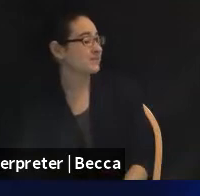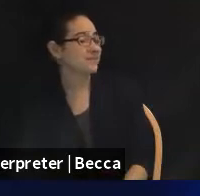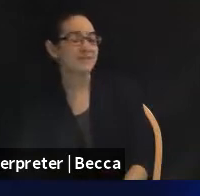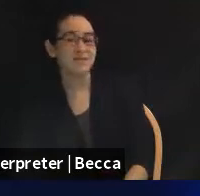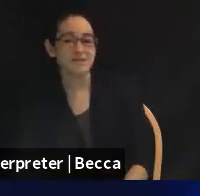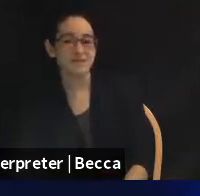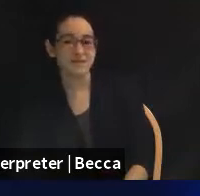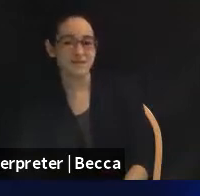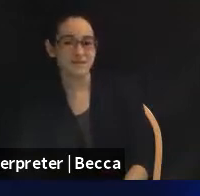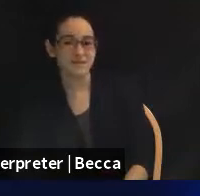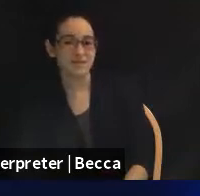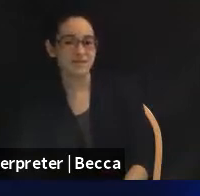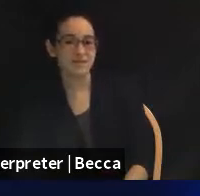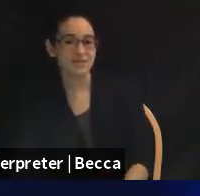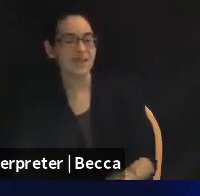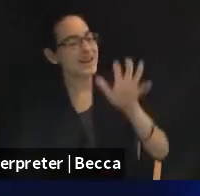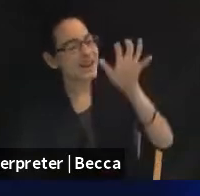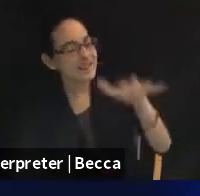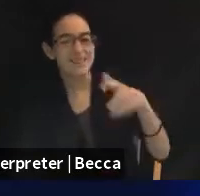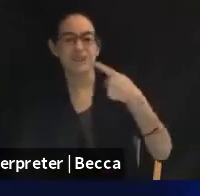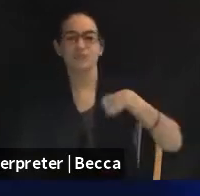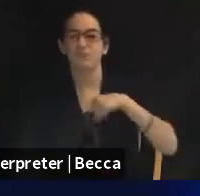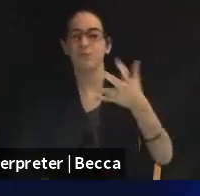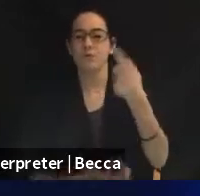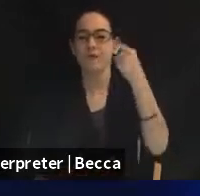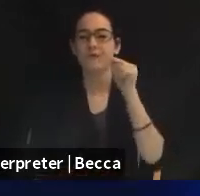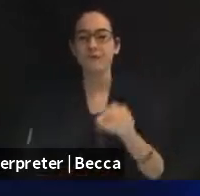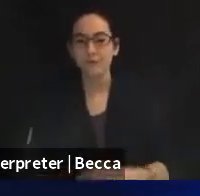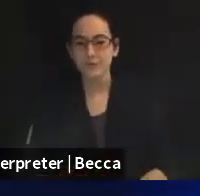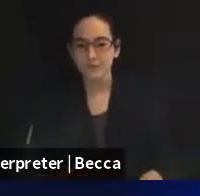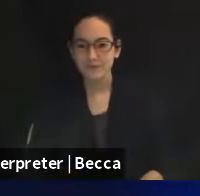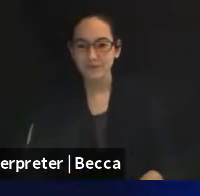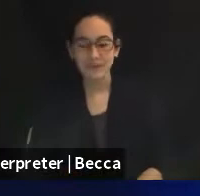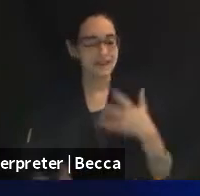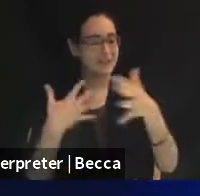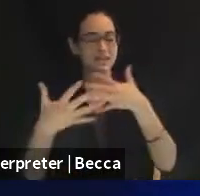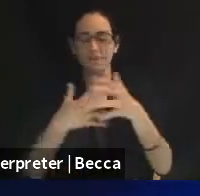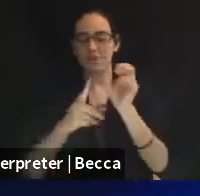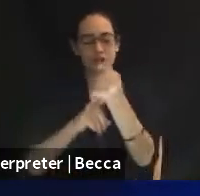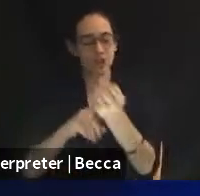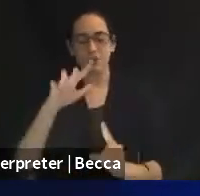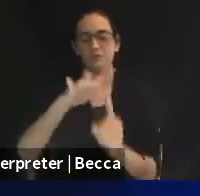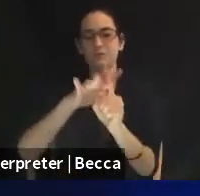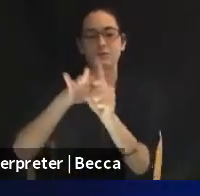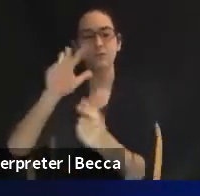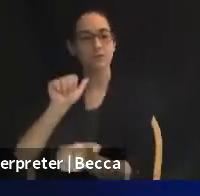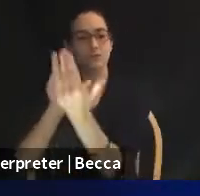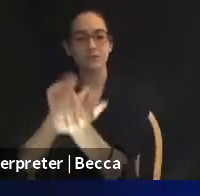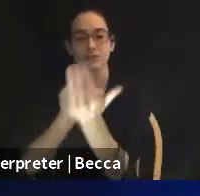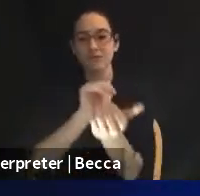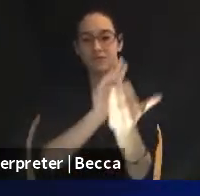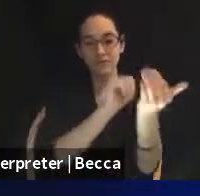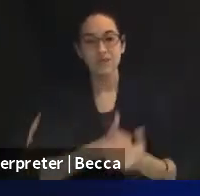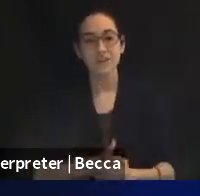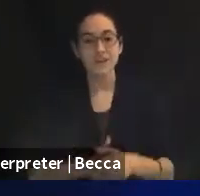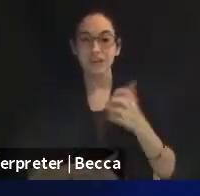That's what we want for you. It doesn't matter the circumstance or situation you're facing. It's like, can you have the proverbial